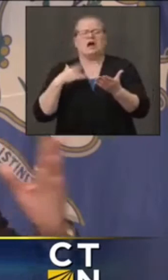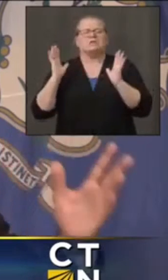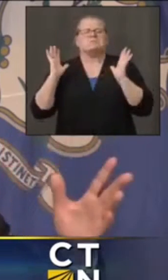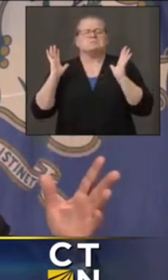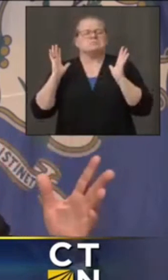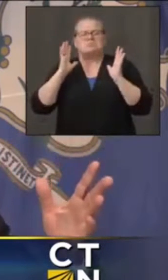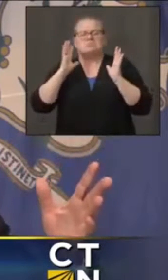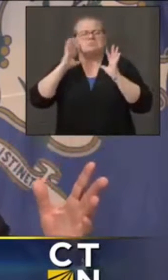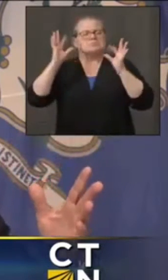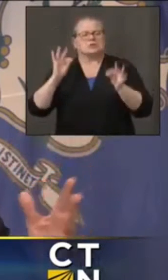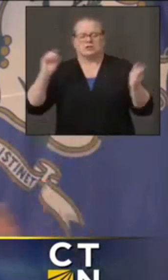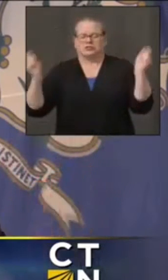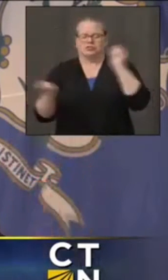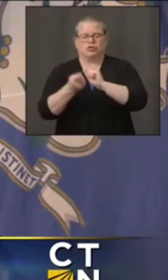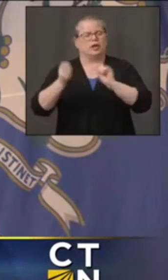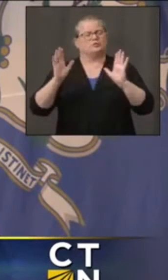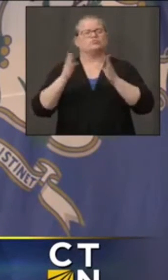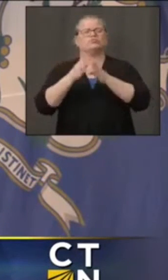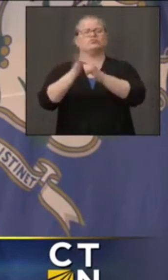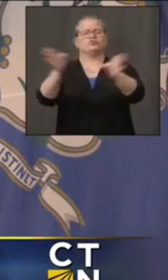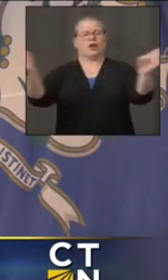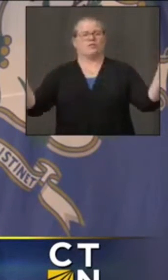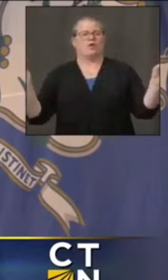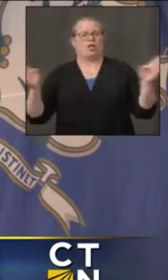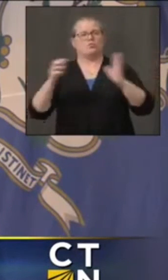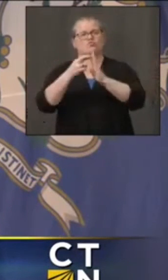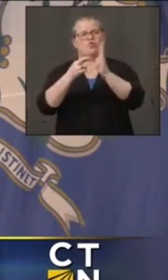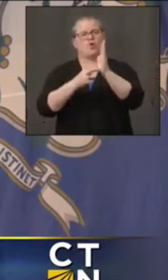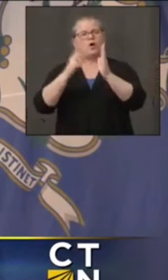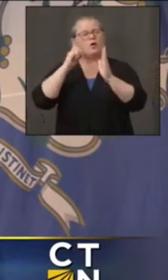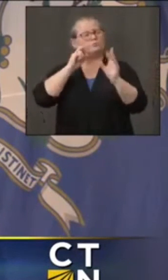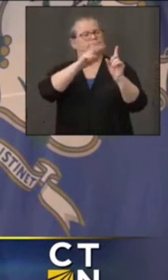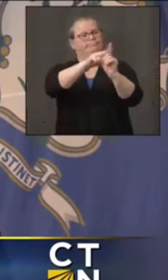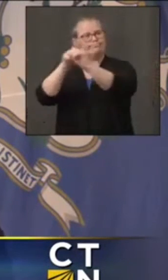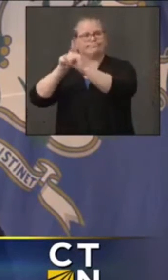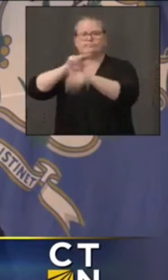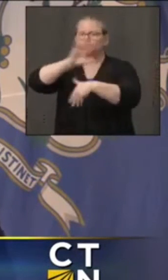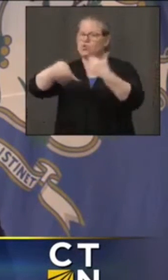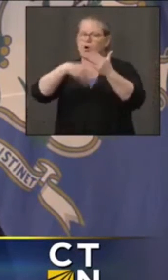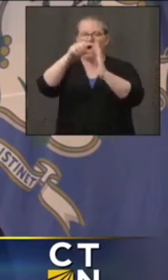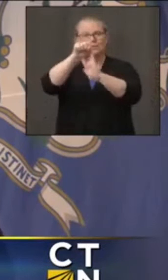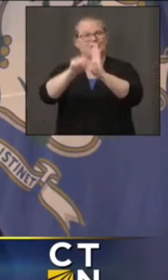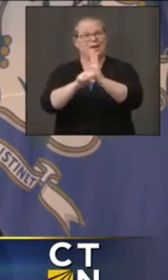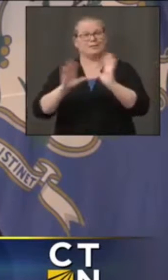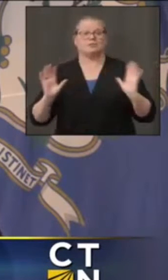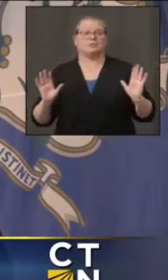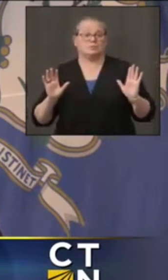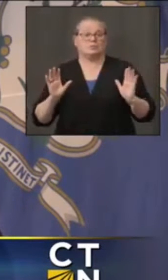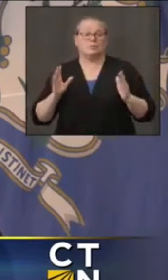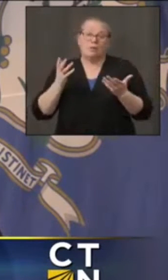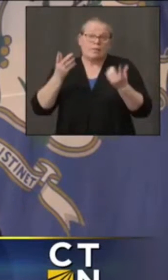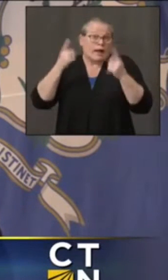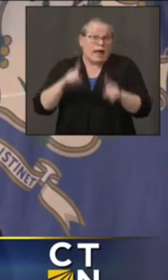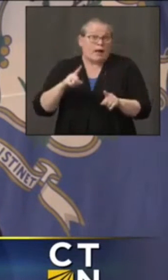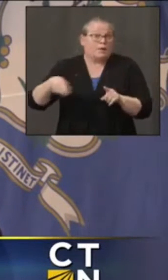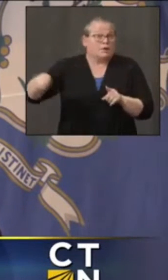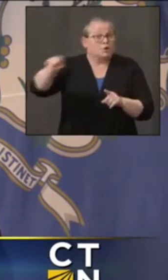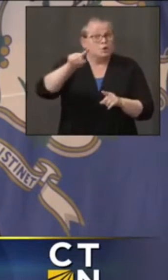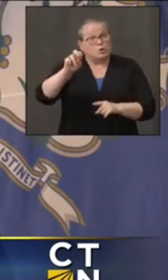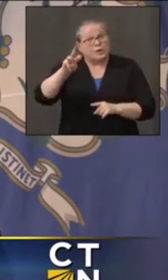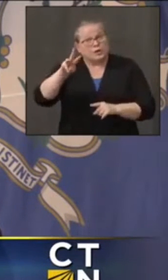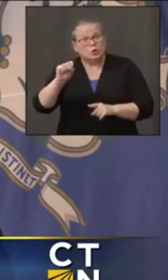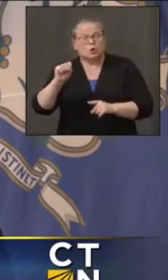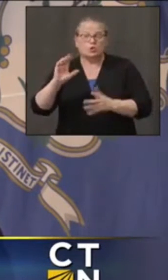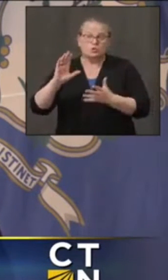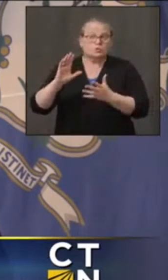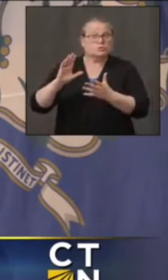guidance for all of our states. And then it was, you guys, everybody persuaded me, no, we still have some states,